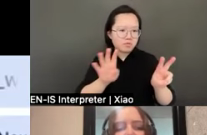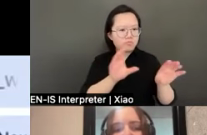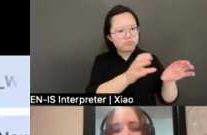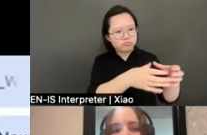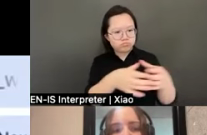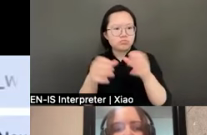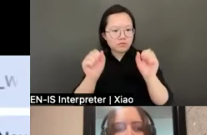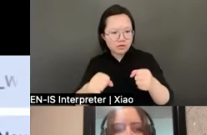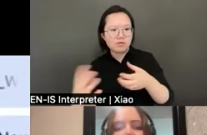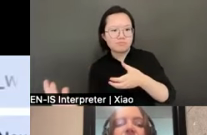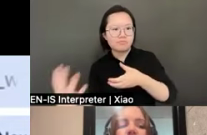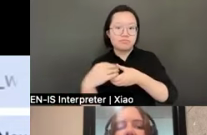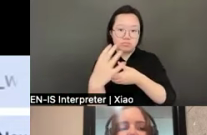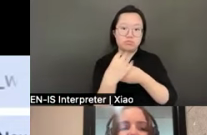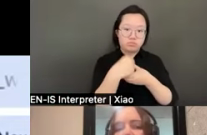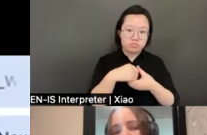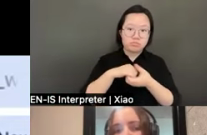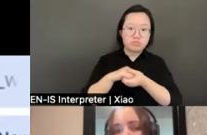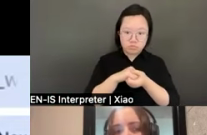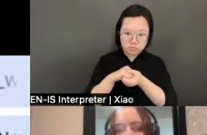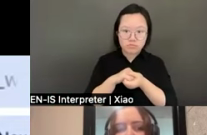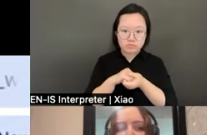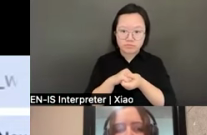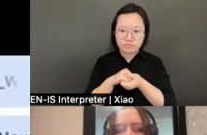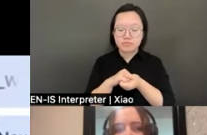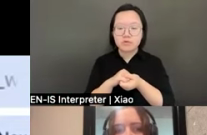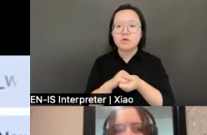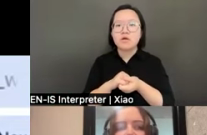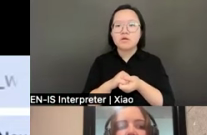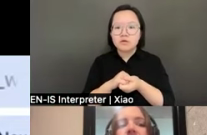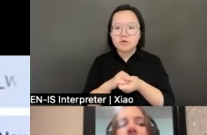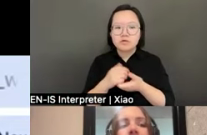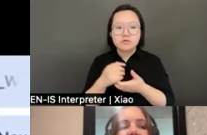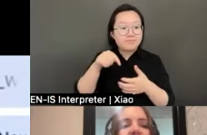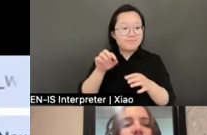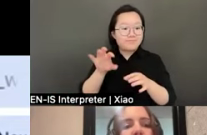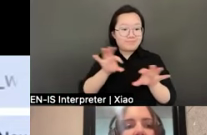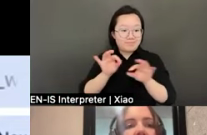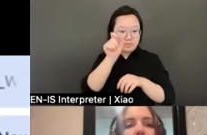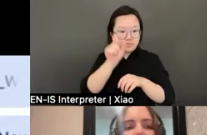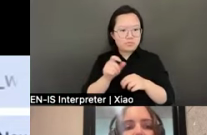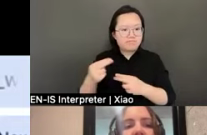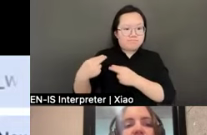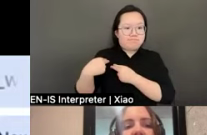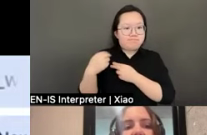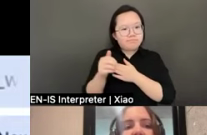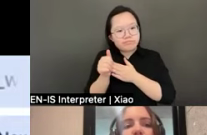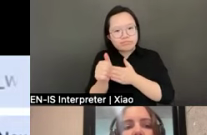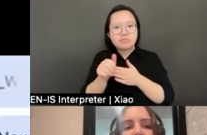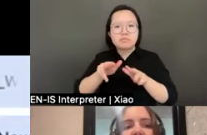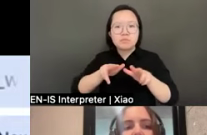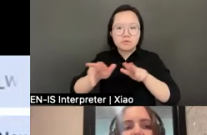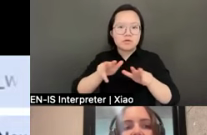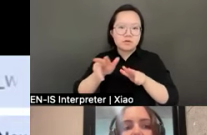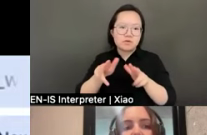coordinator and the first collaborator are mandatory. And then if you don't have more, you can leave this blank. And then also maybe important to mention is that all